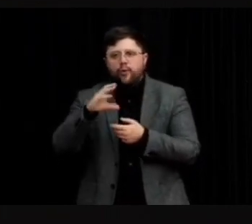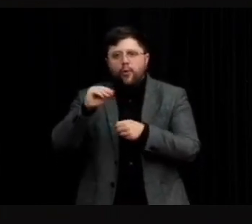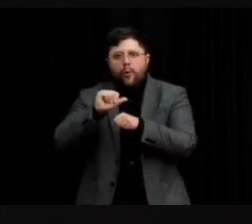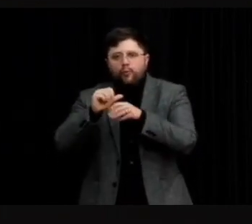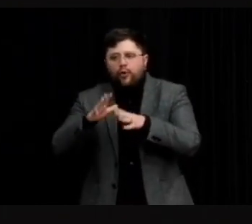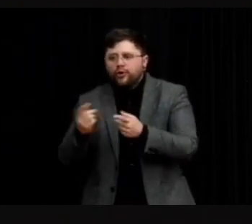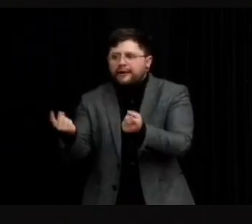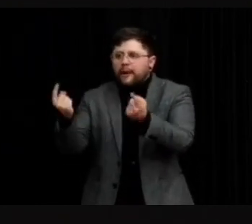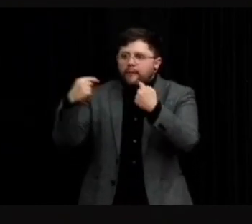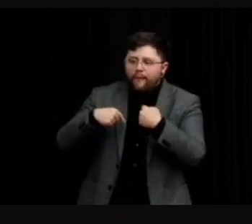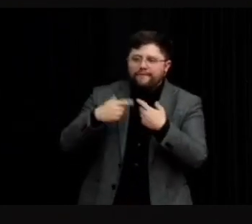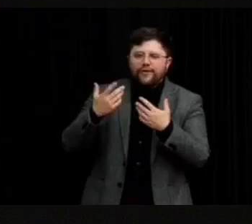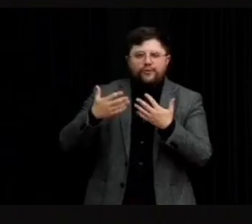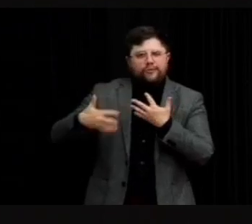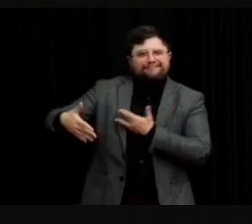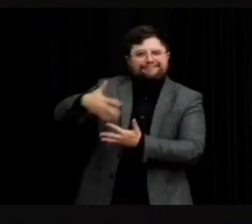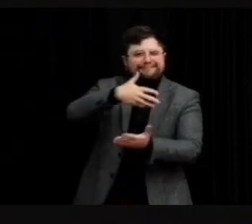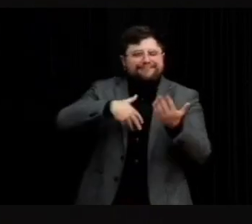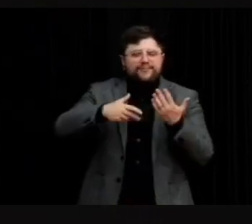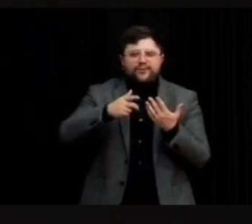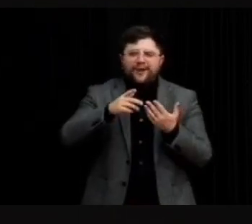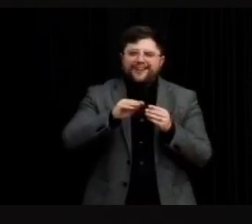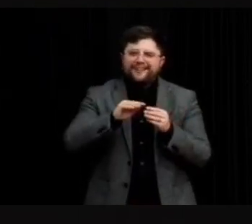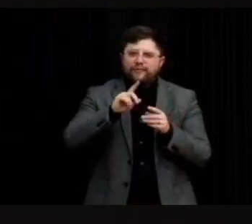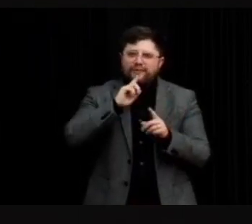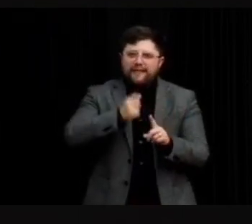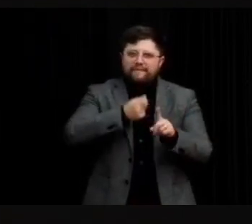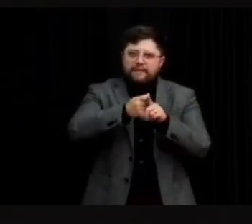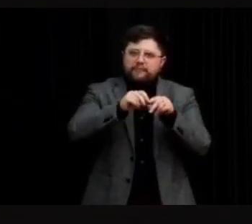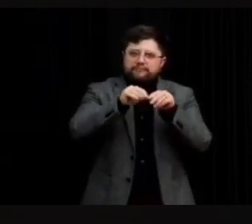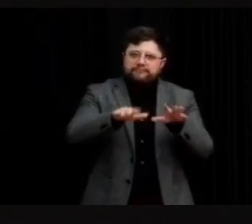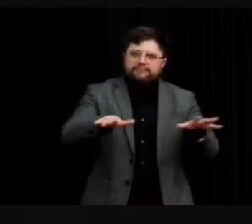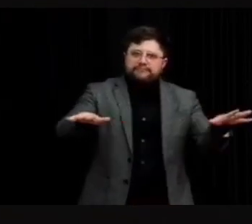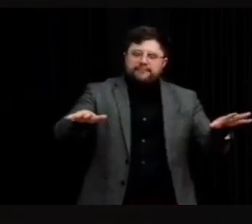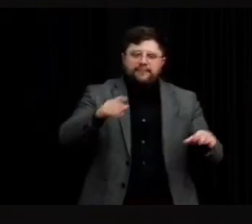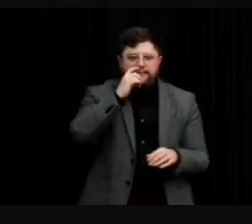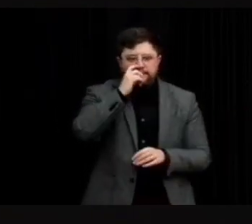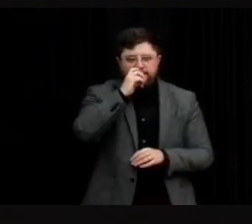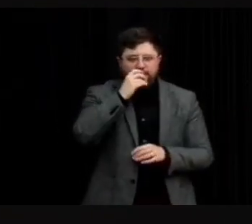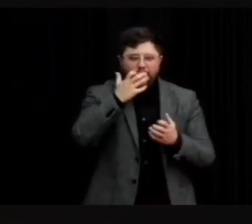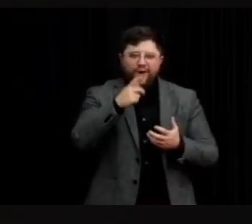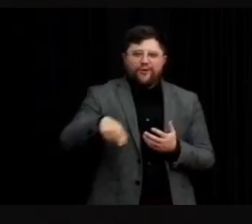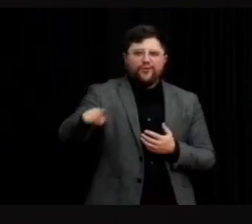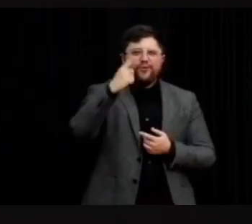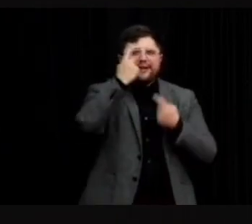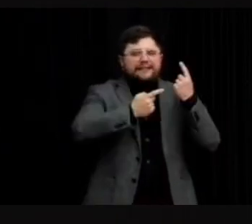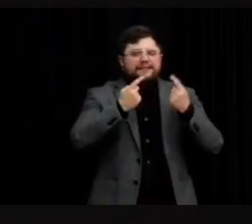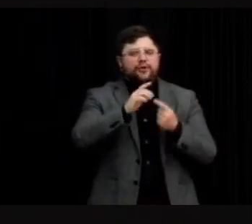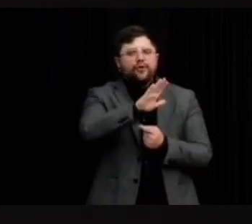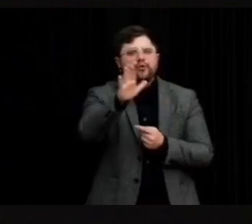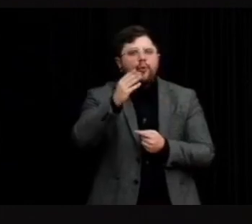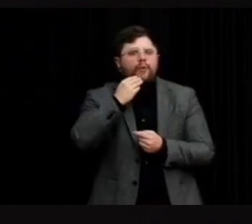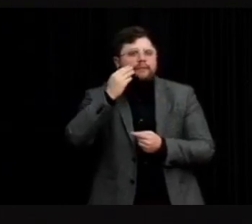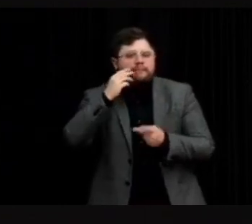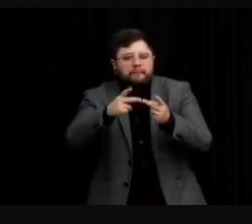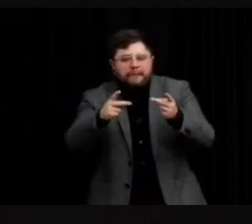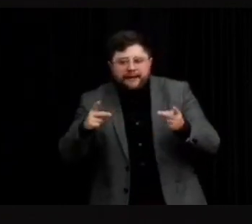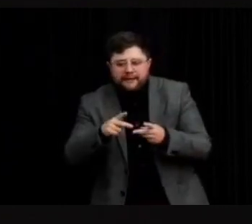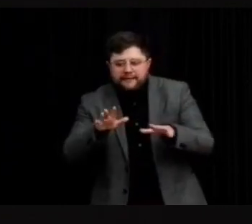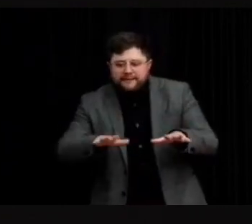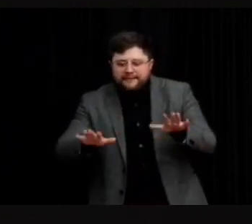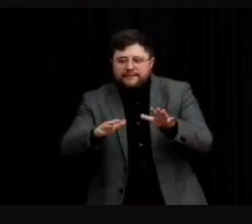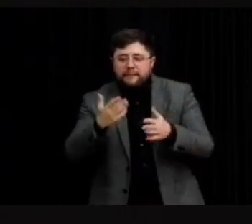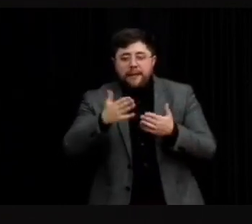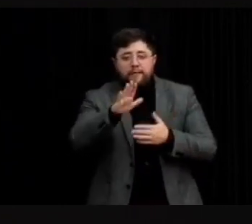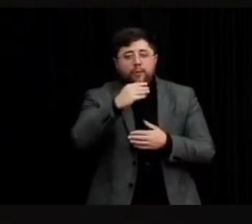over. I just invite you all to think about the spaces that you've lived in throughout your life, maybe the place that you're